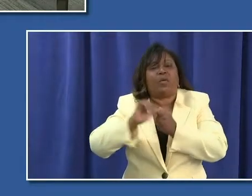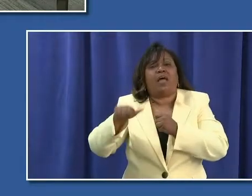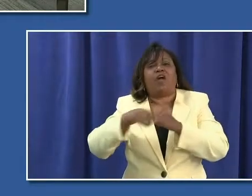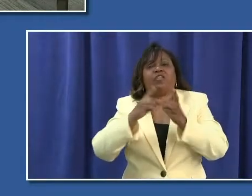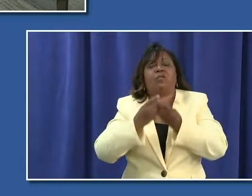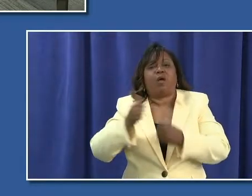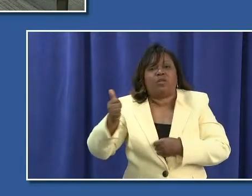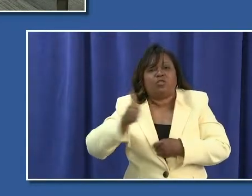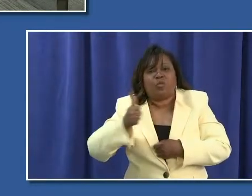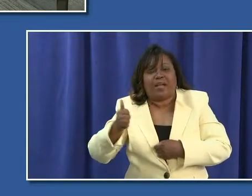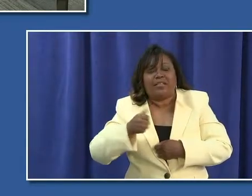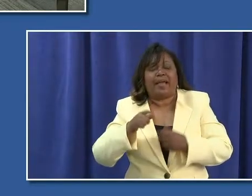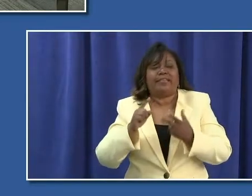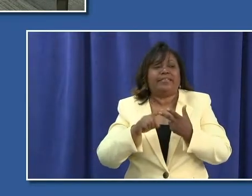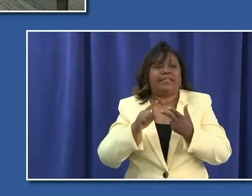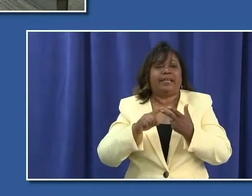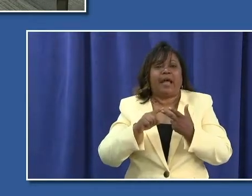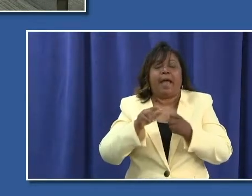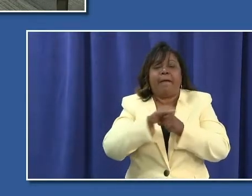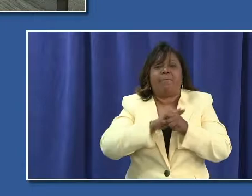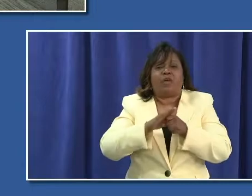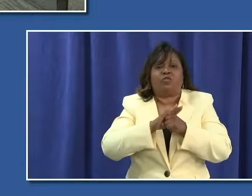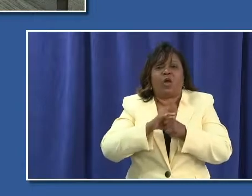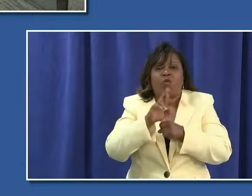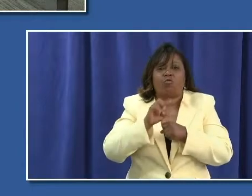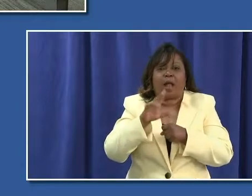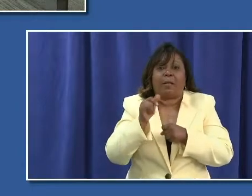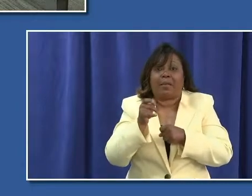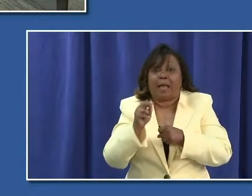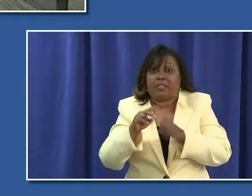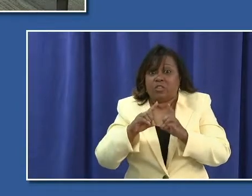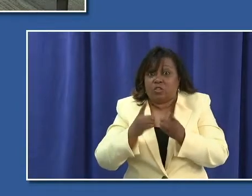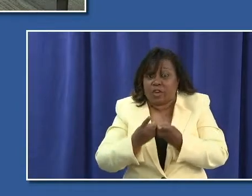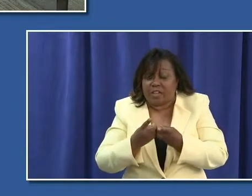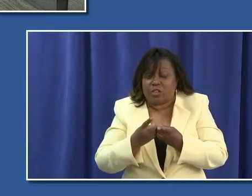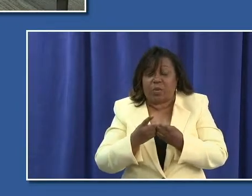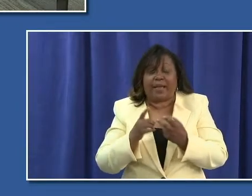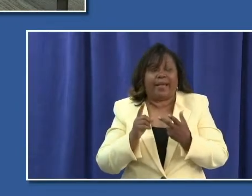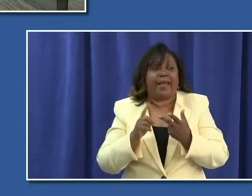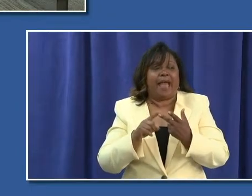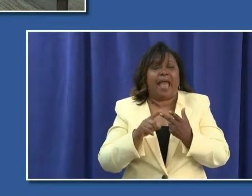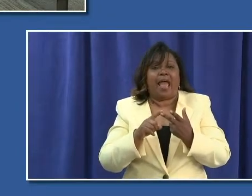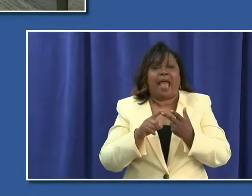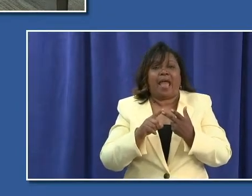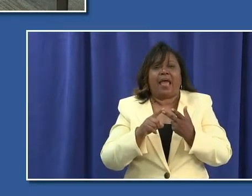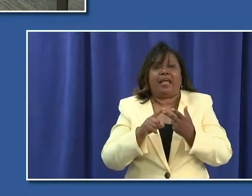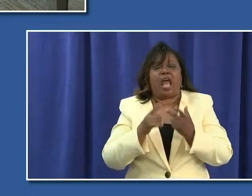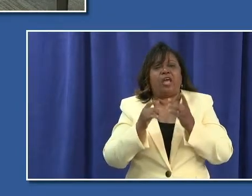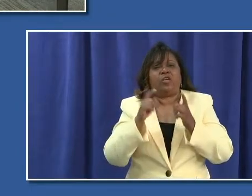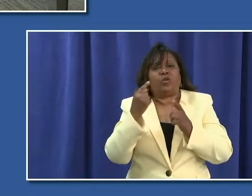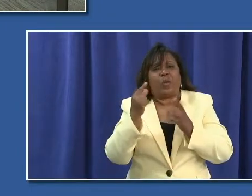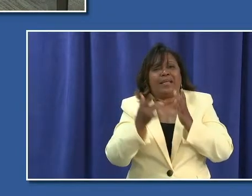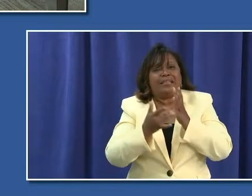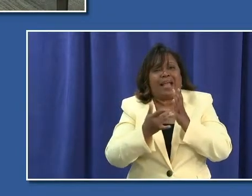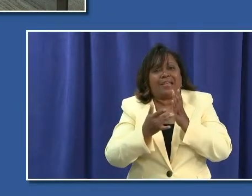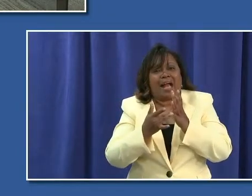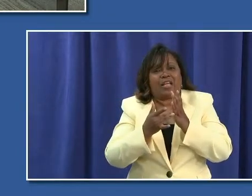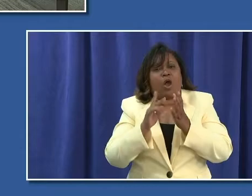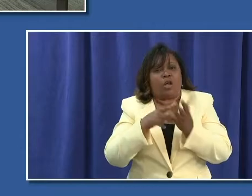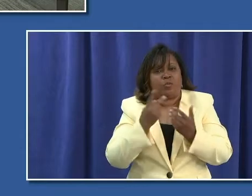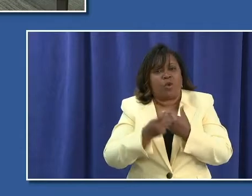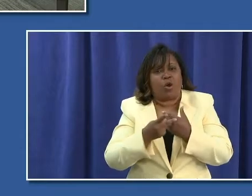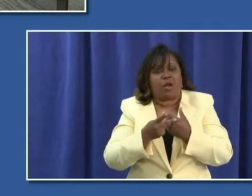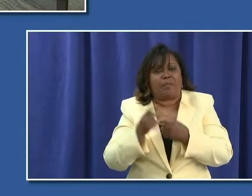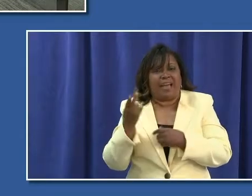Department of Transportation as well as Metropolitan Reclamation District and Center for Green Technology on a program